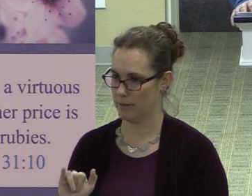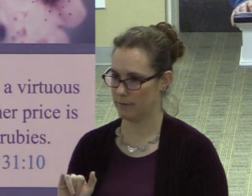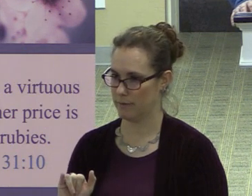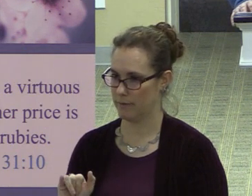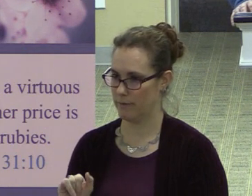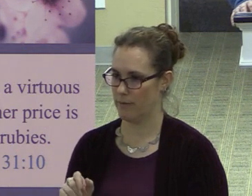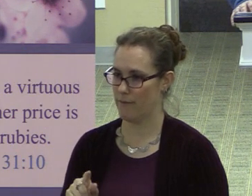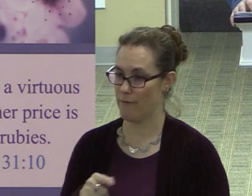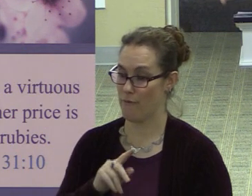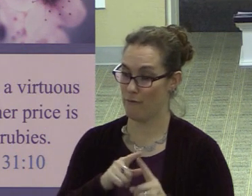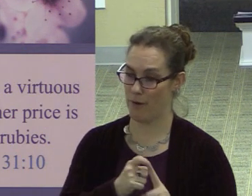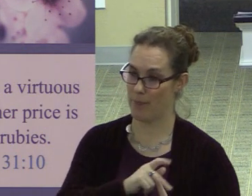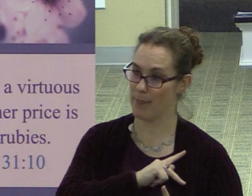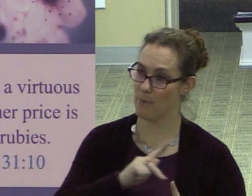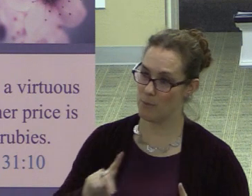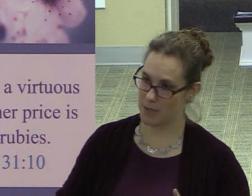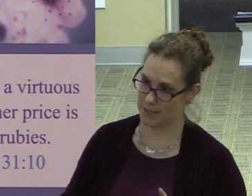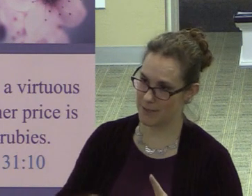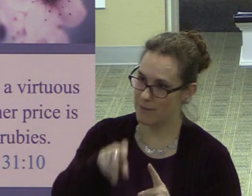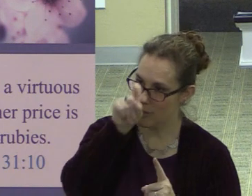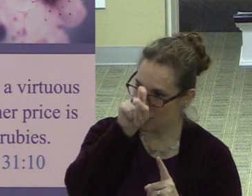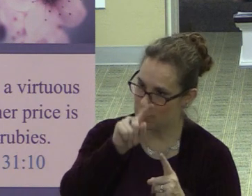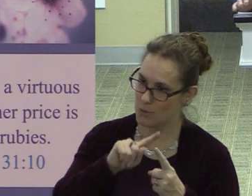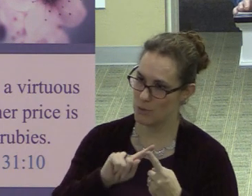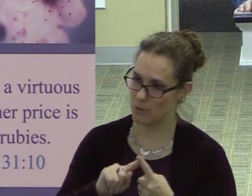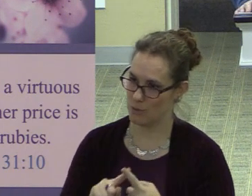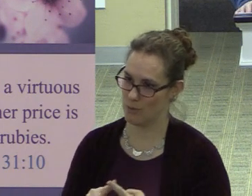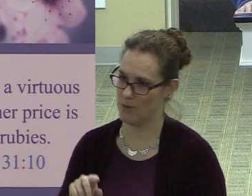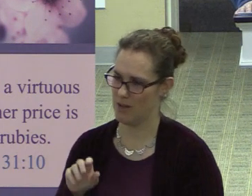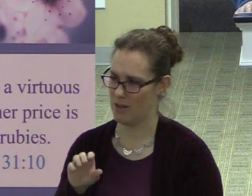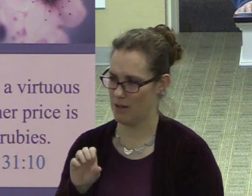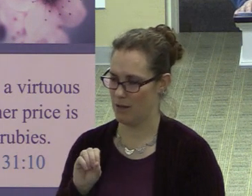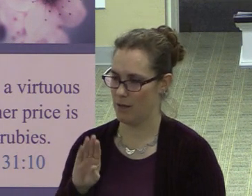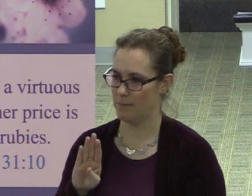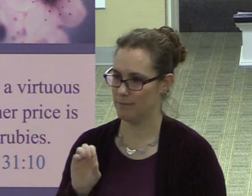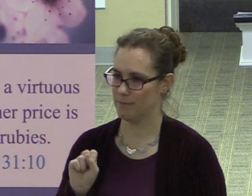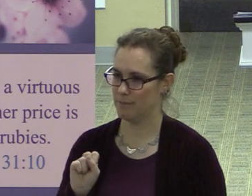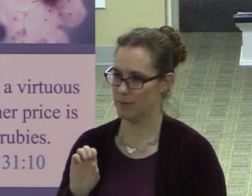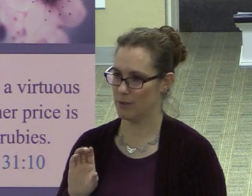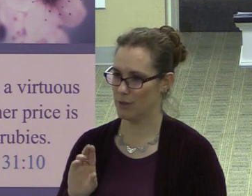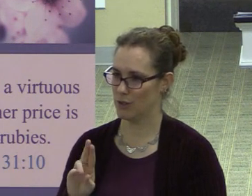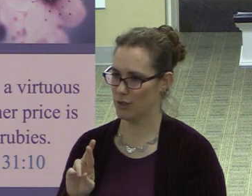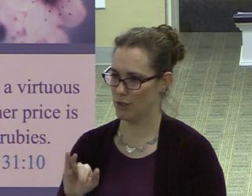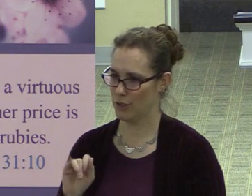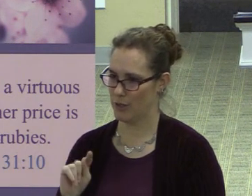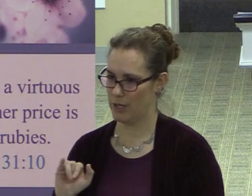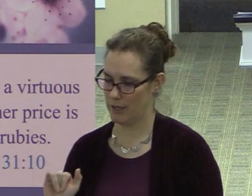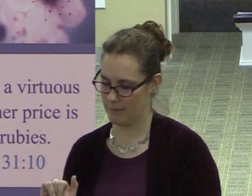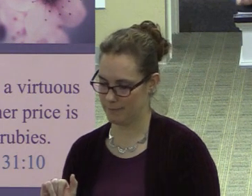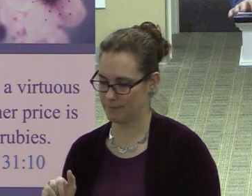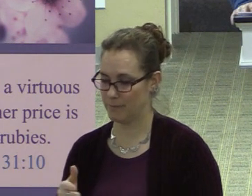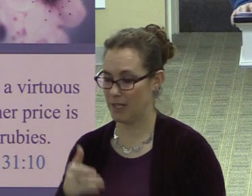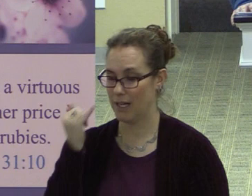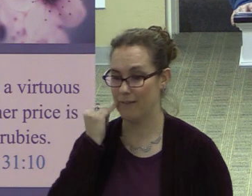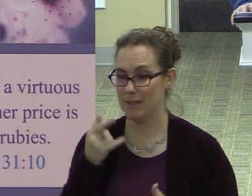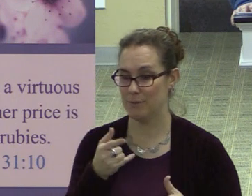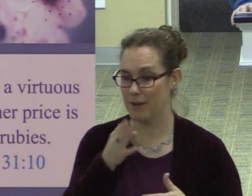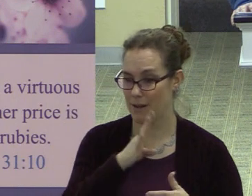obscurity. And the good thing was he did learn contentment right there. If this is what God has, this is what he